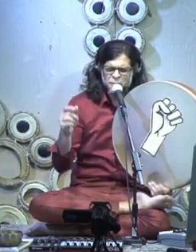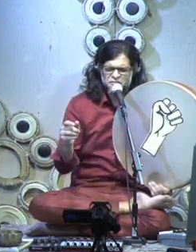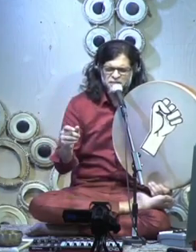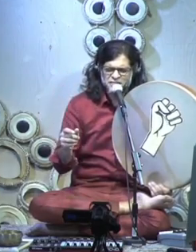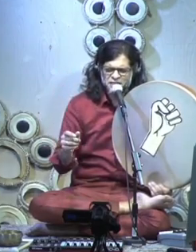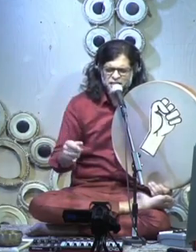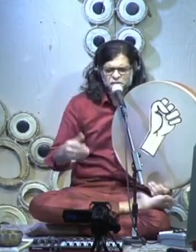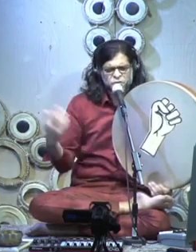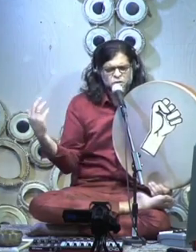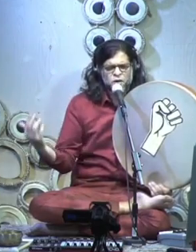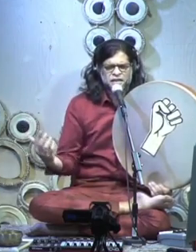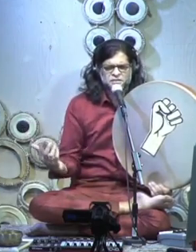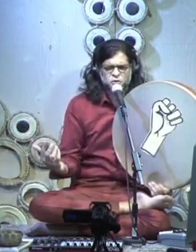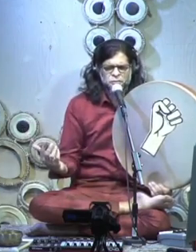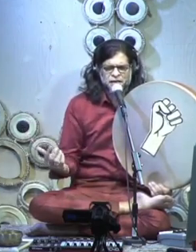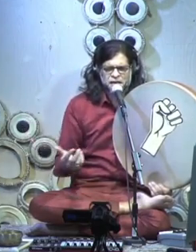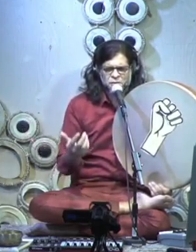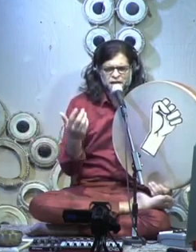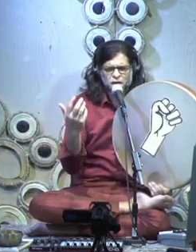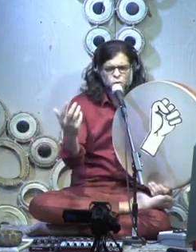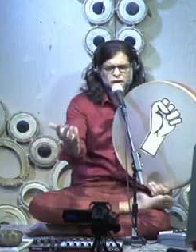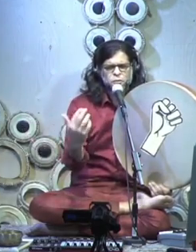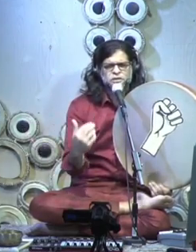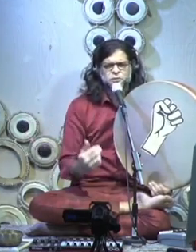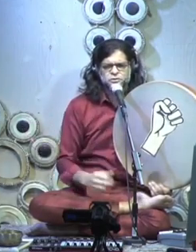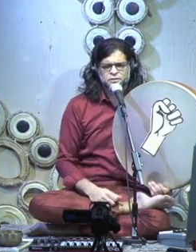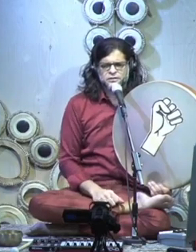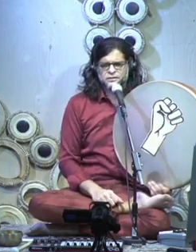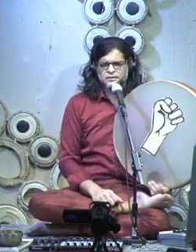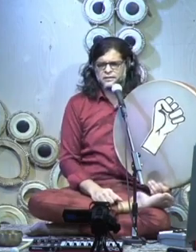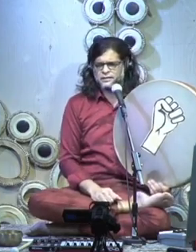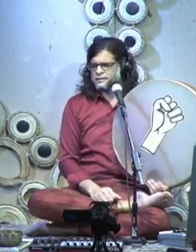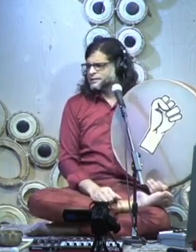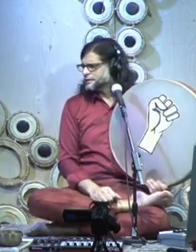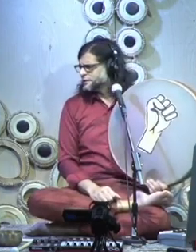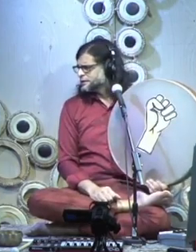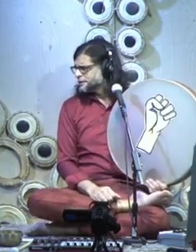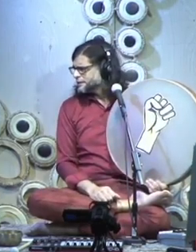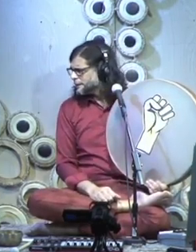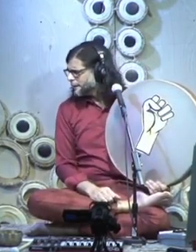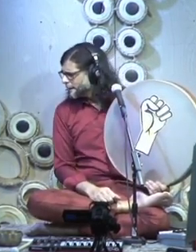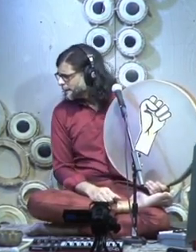get my visa. That's what the Iranians told me anyway. What can we do?